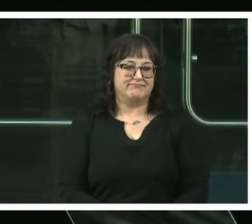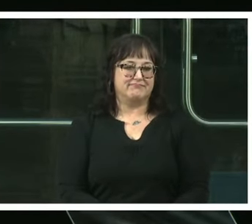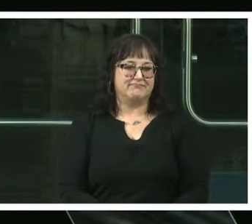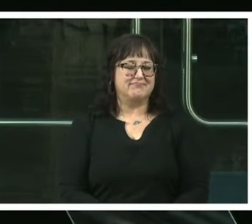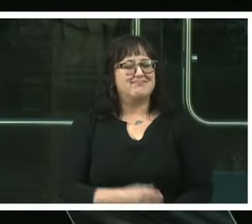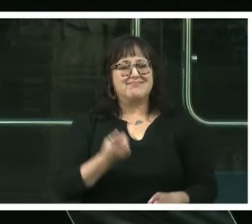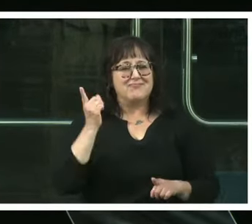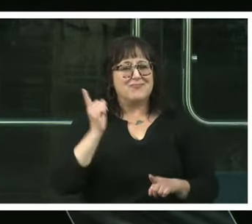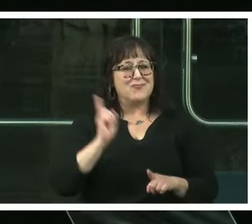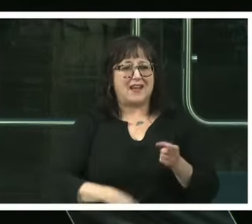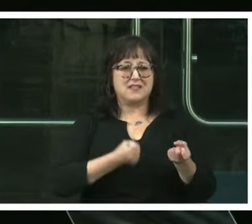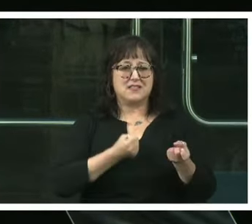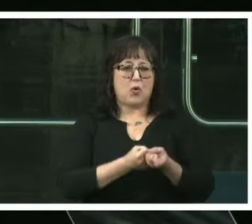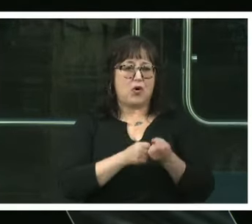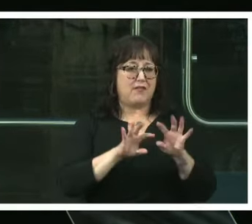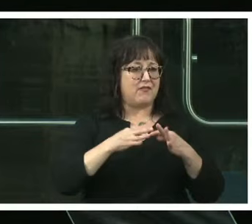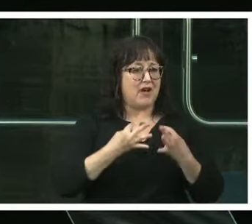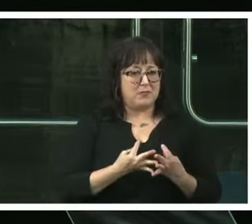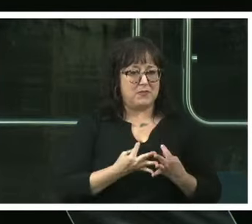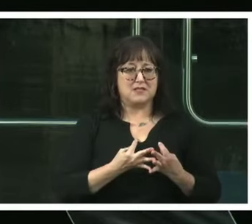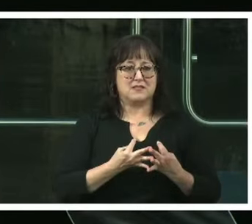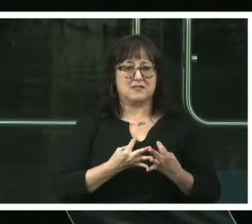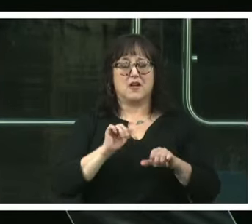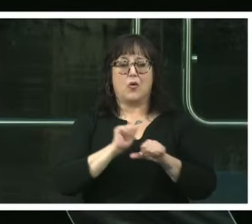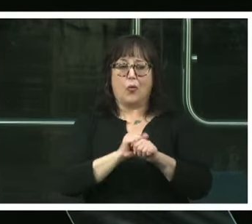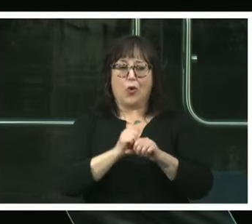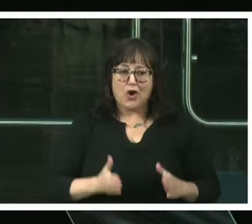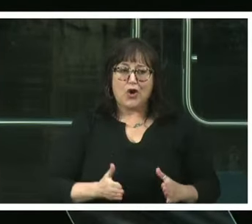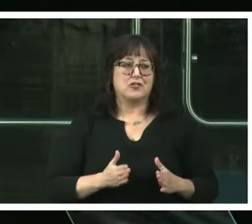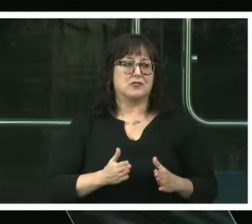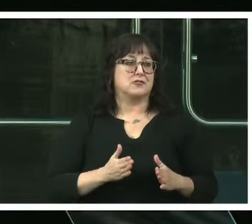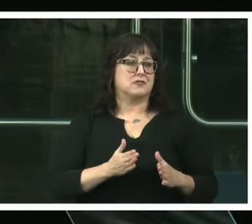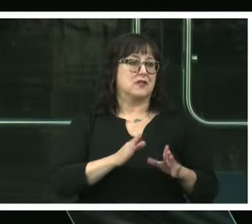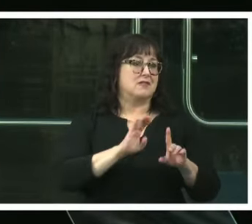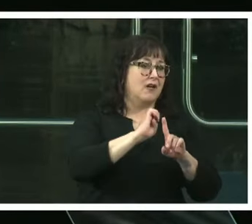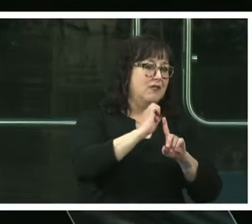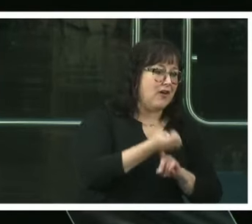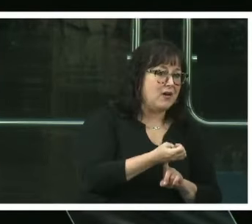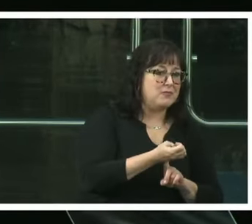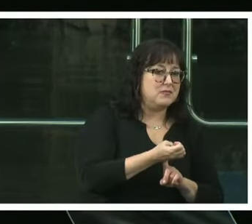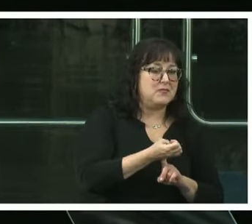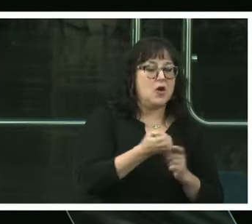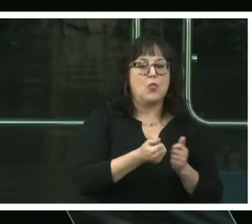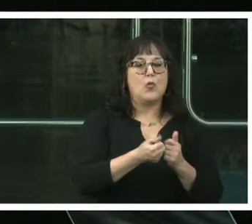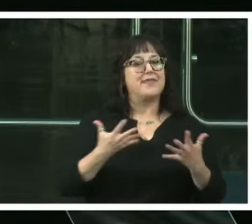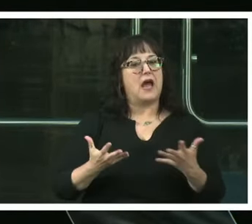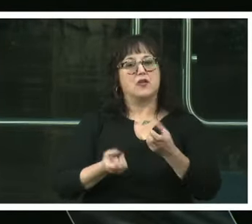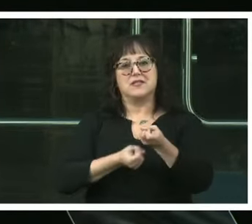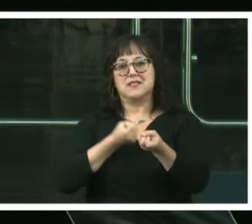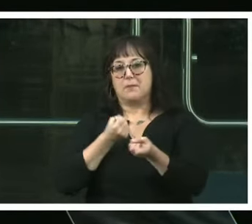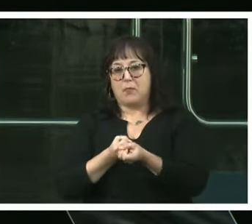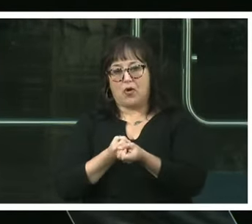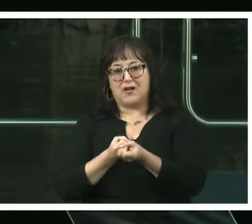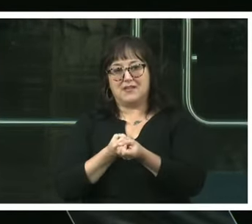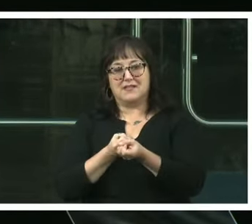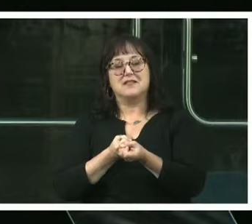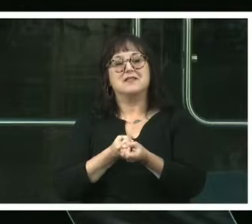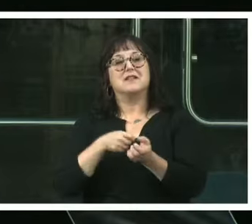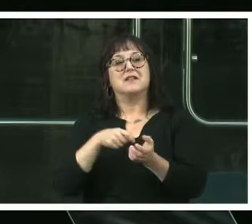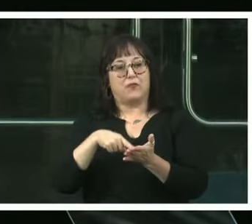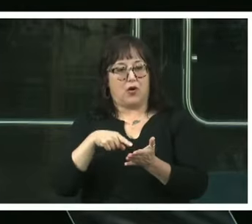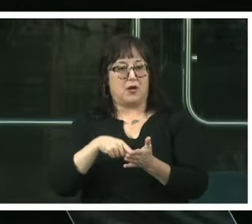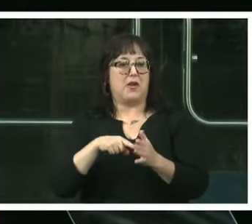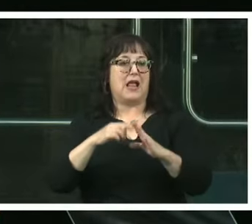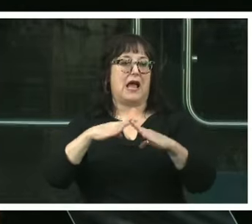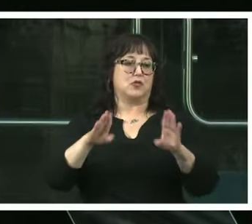You cannot support families, workers, the environment without supporting infill housing.